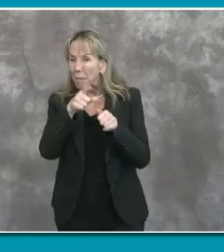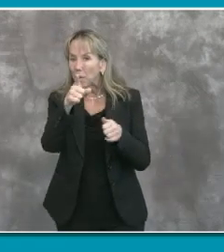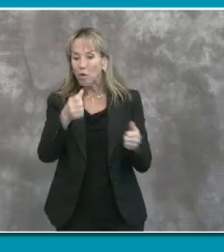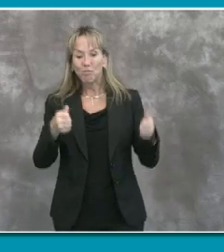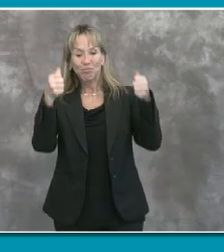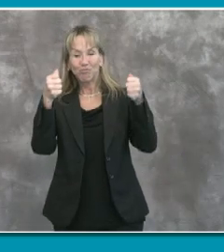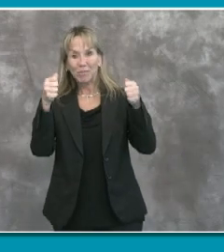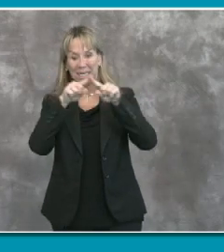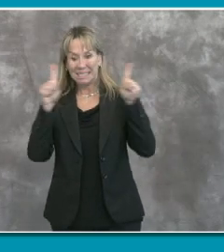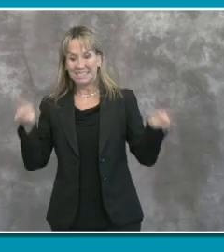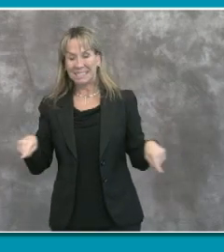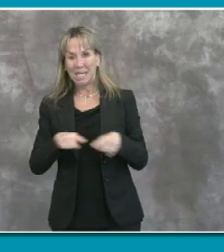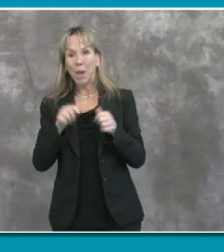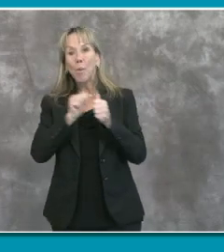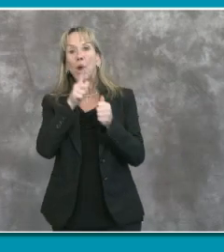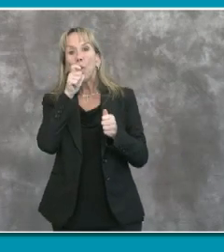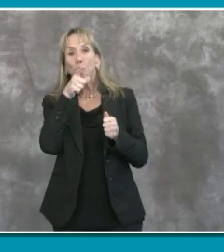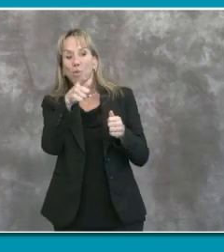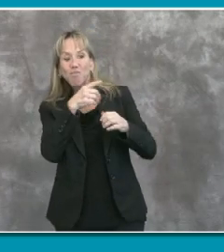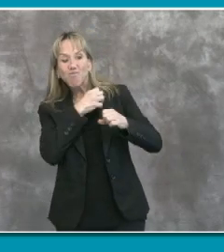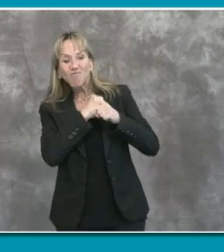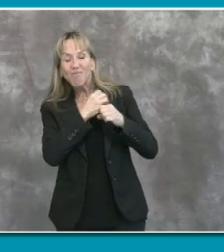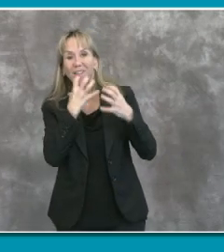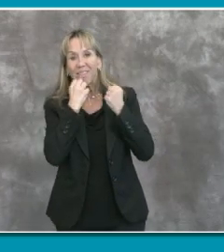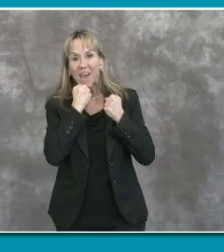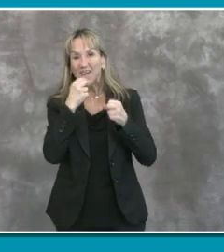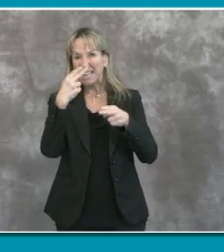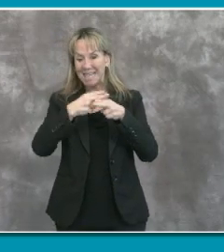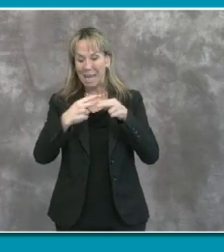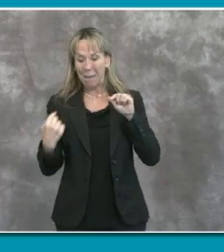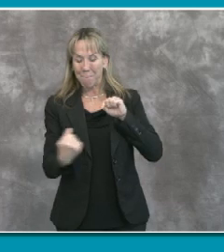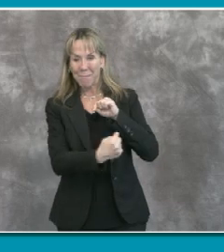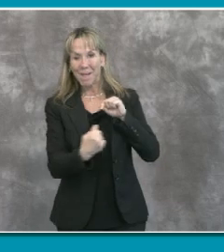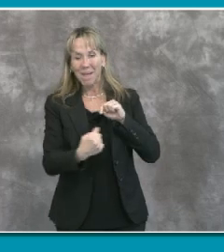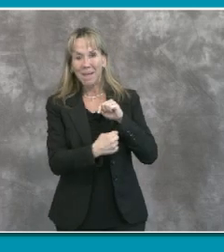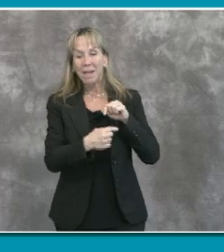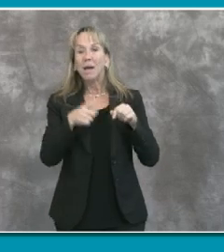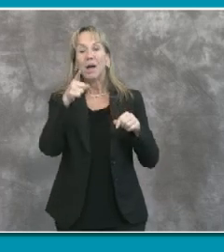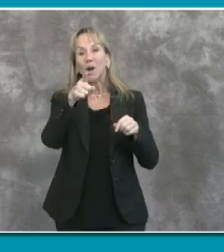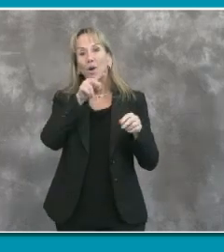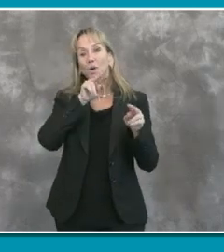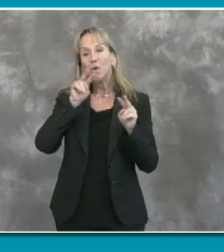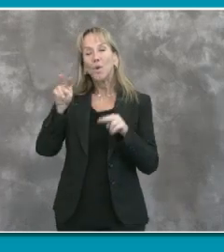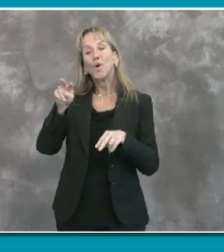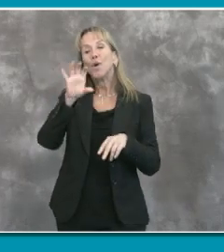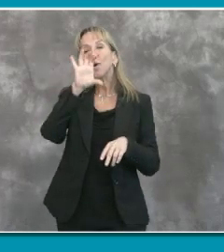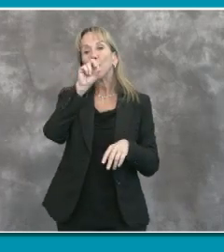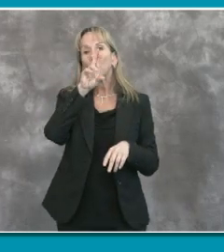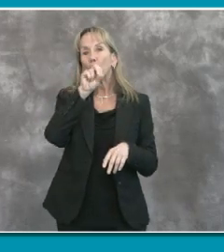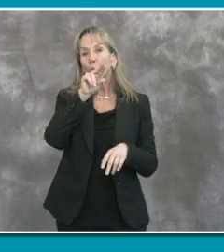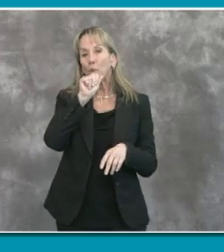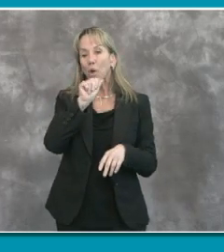up a sign with your loved one's name. To submit your photo or to take the pledge, go to